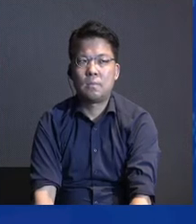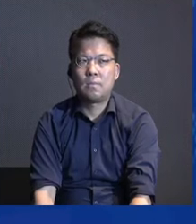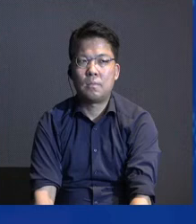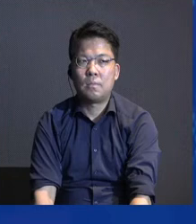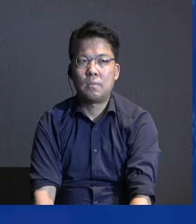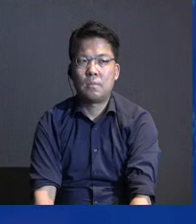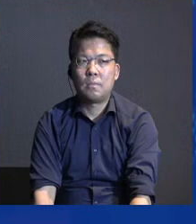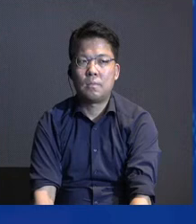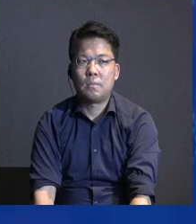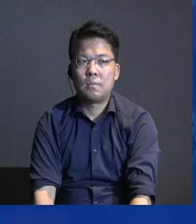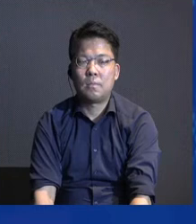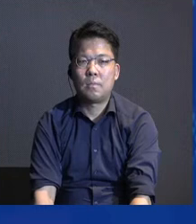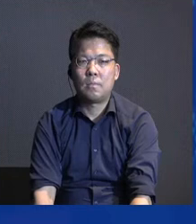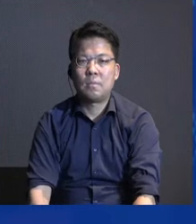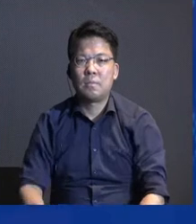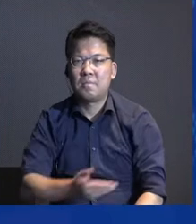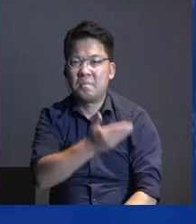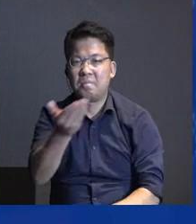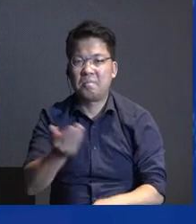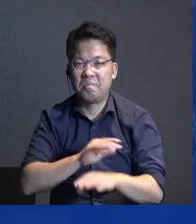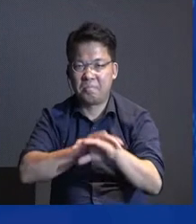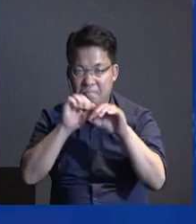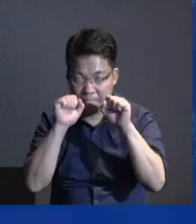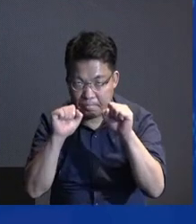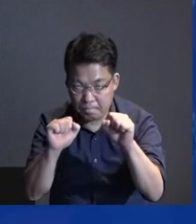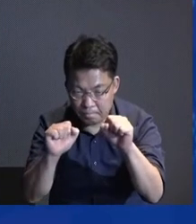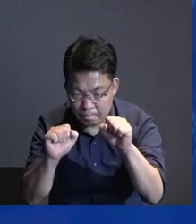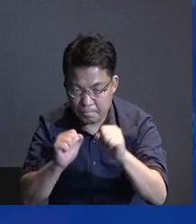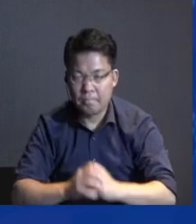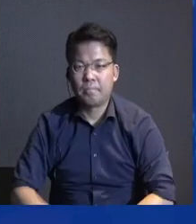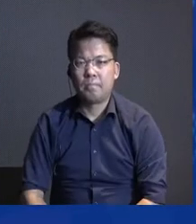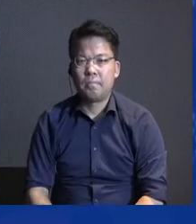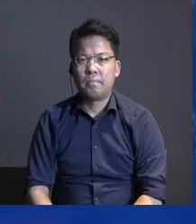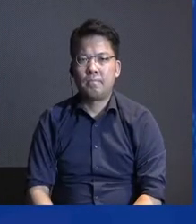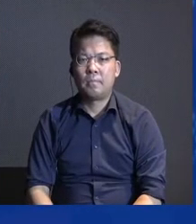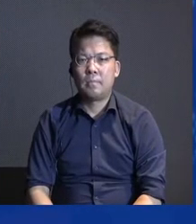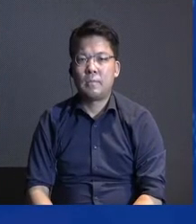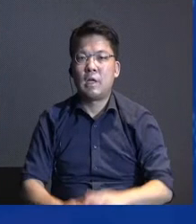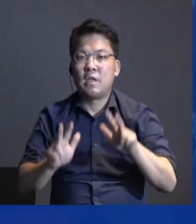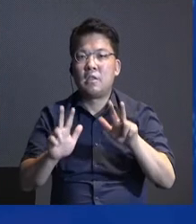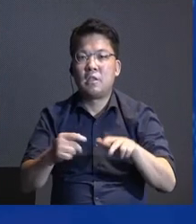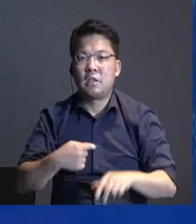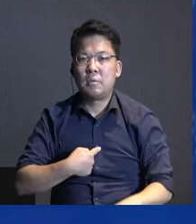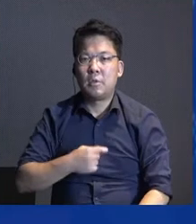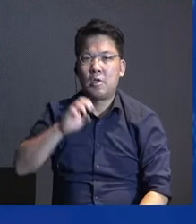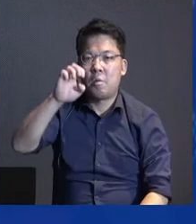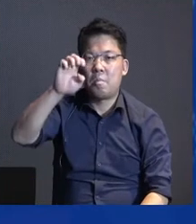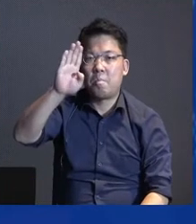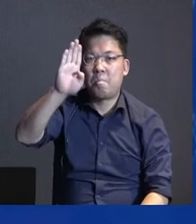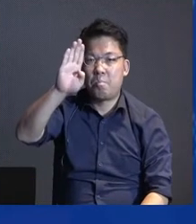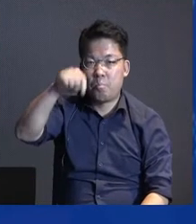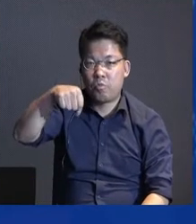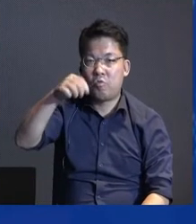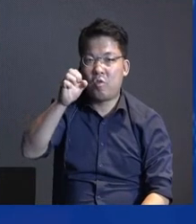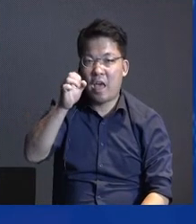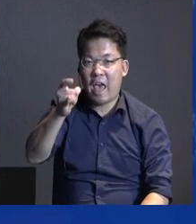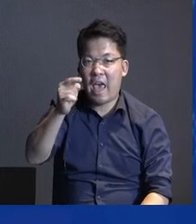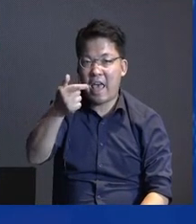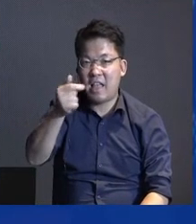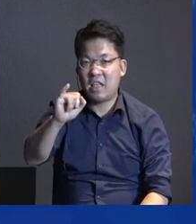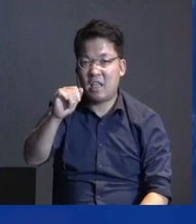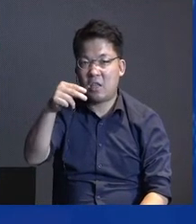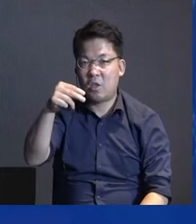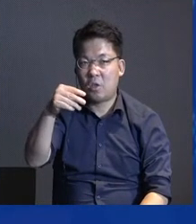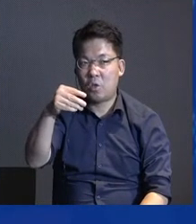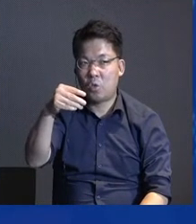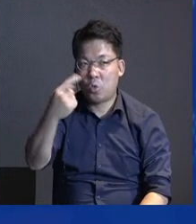Hi everyone, I am a medical professional at Bungito Municipality taking responsibility for the project,